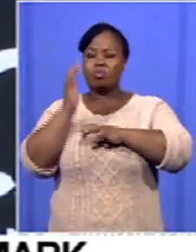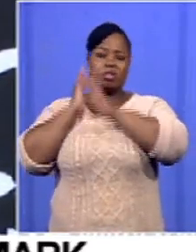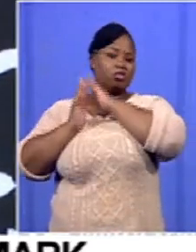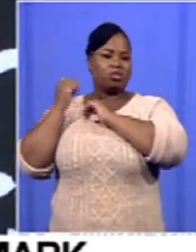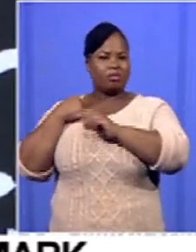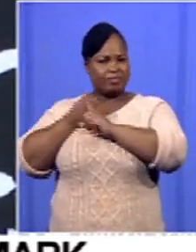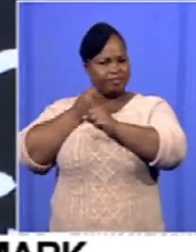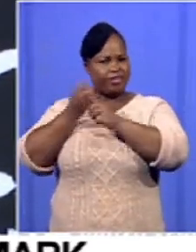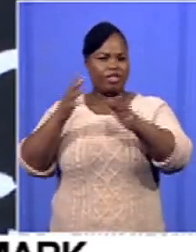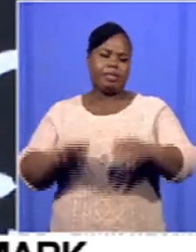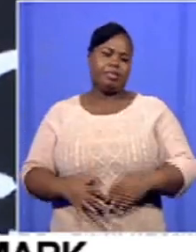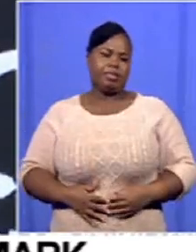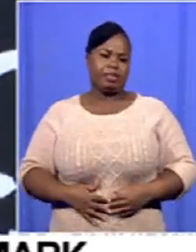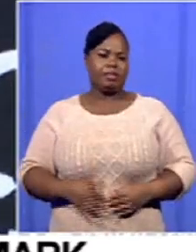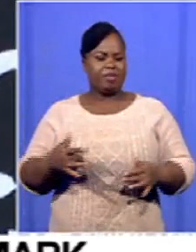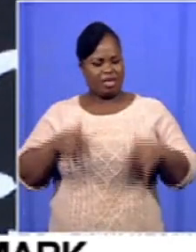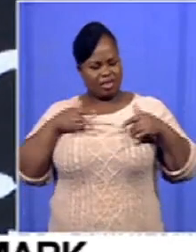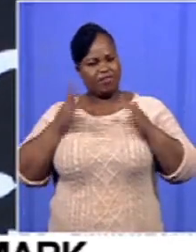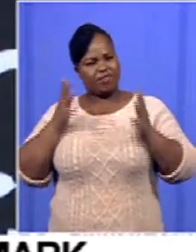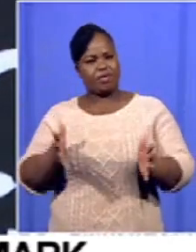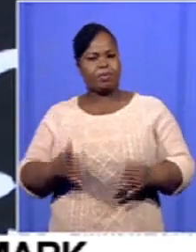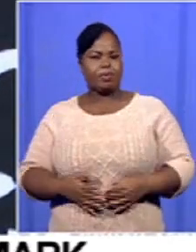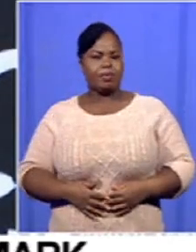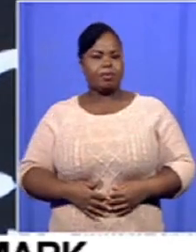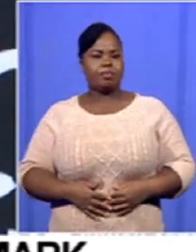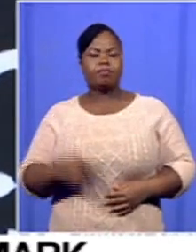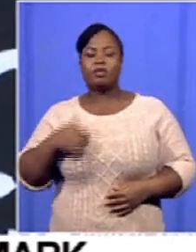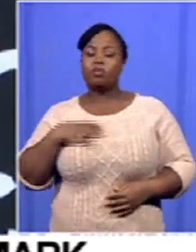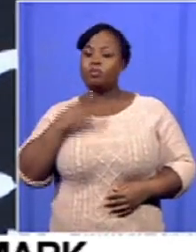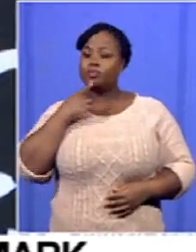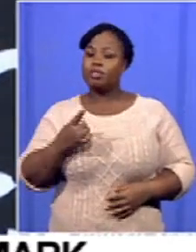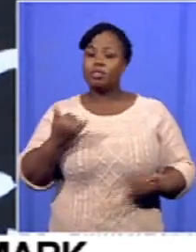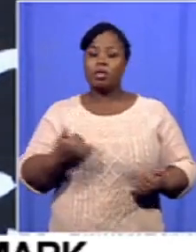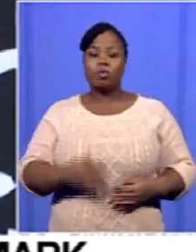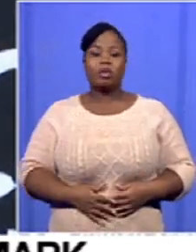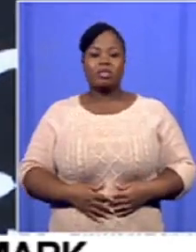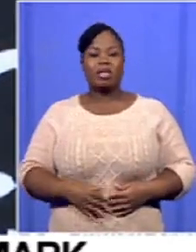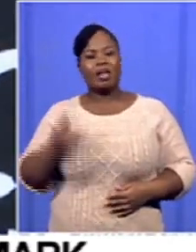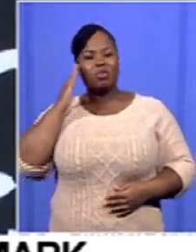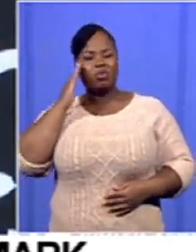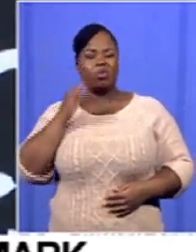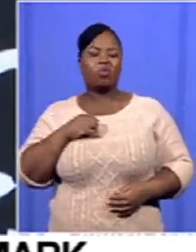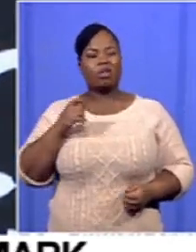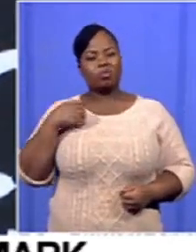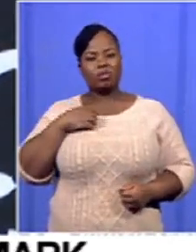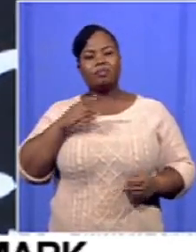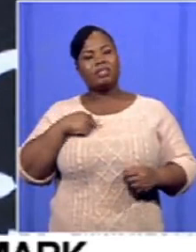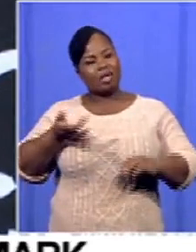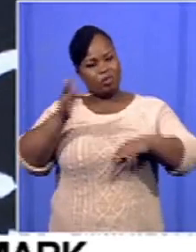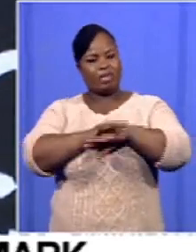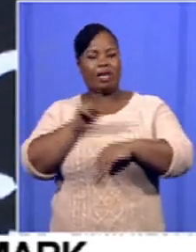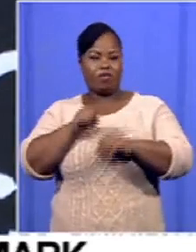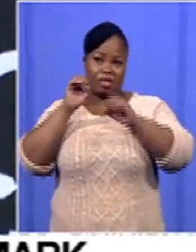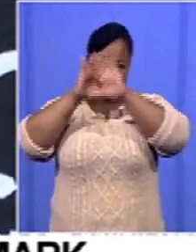fought for this. I've lived for it. And I want to say this at the risk of sounding grandiose, I will die for that